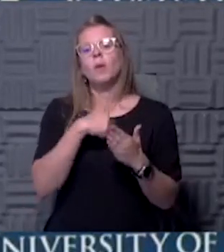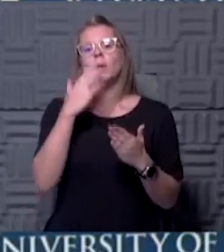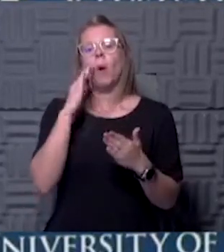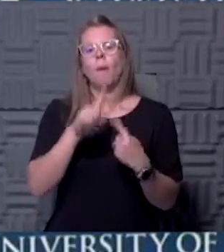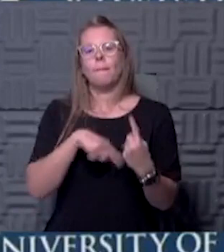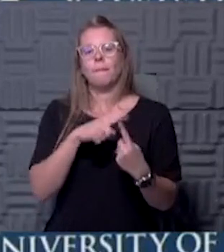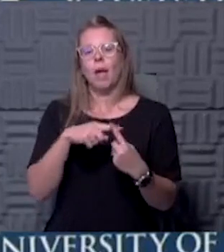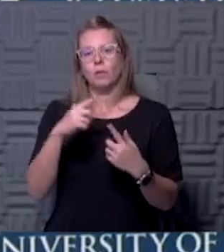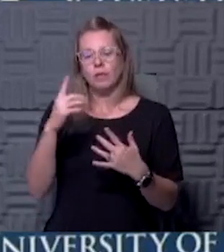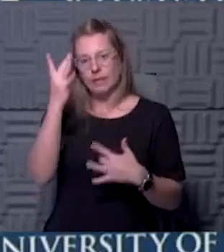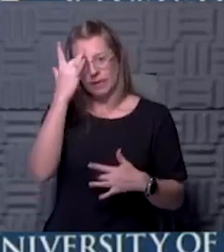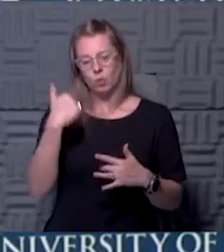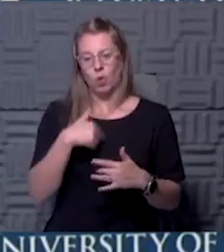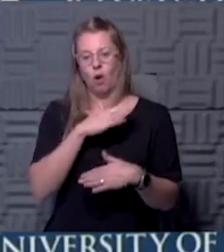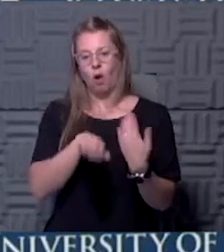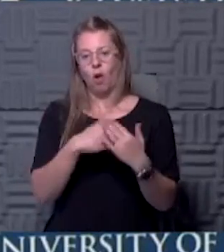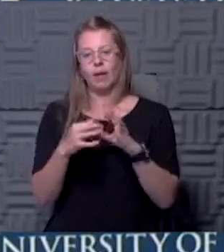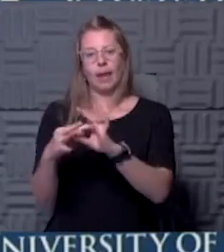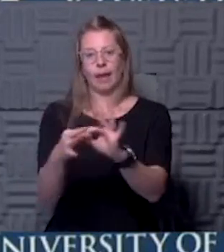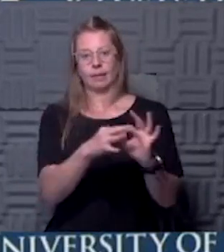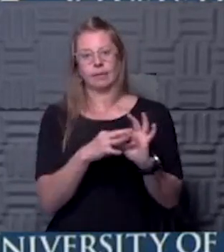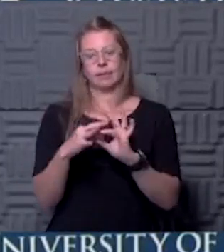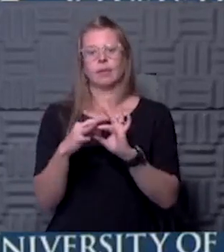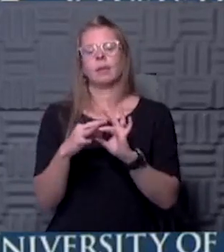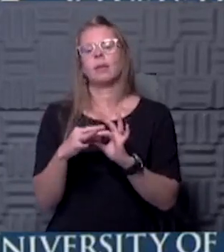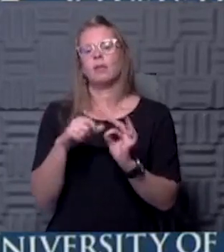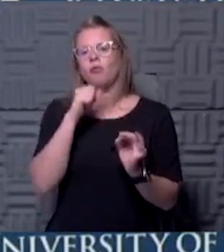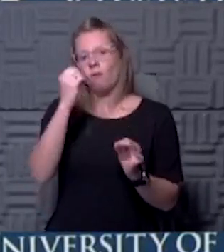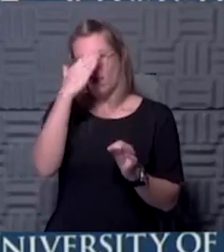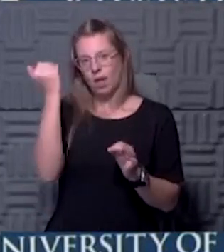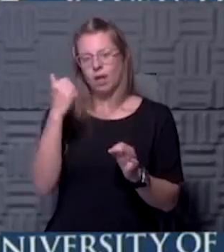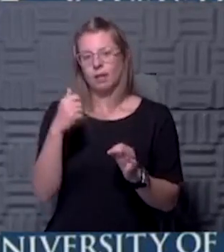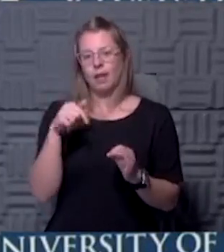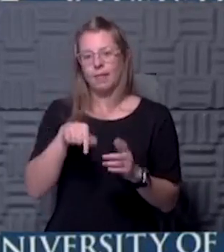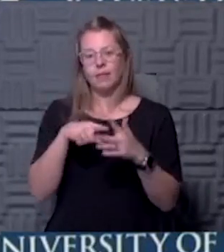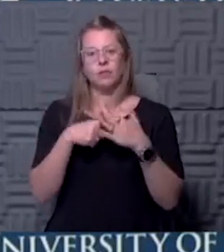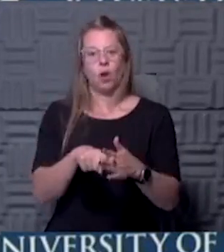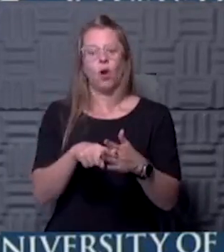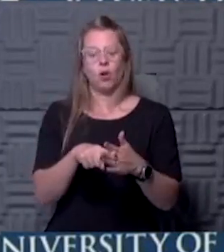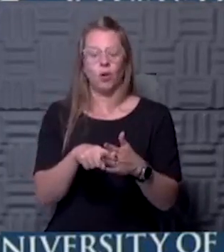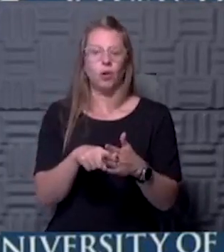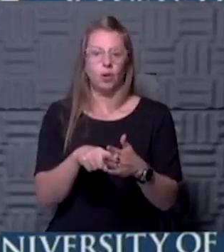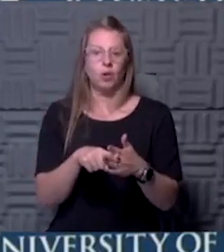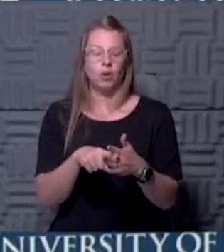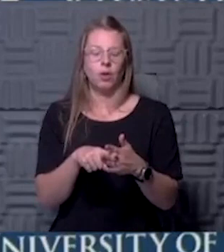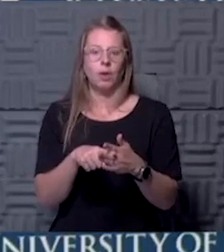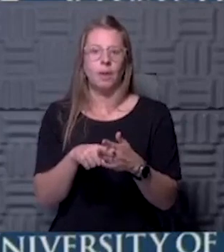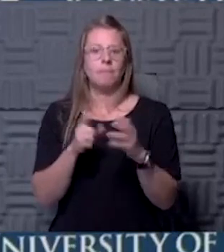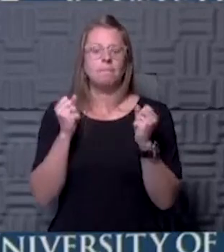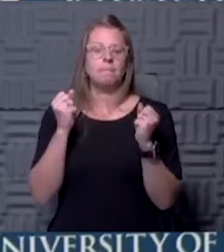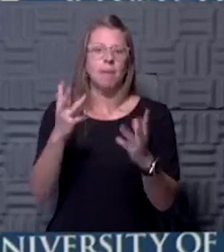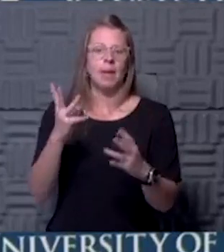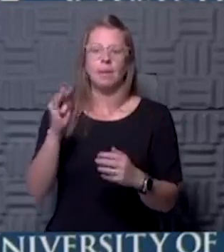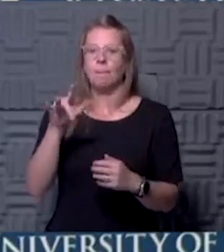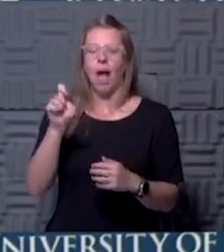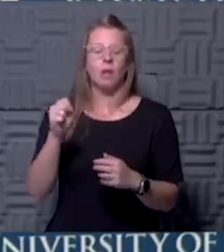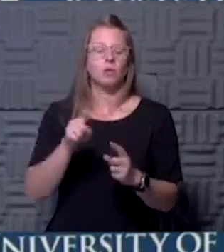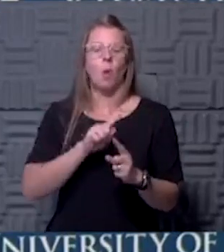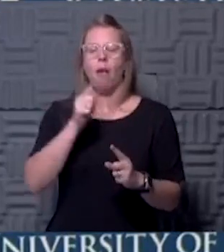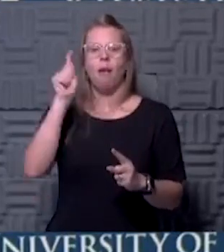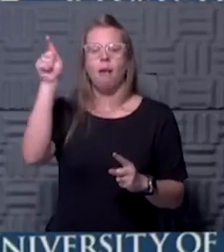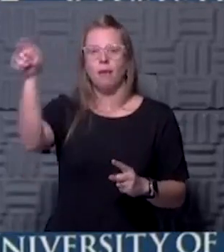all connected. Let's not forget that this started out, many, many miles away in